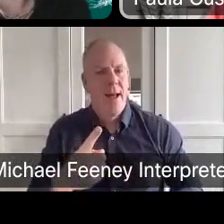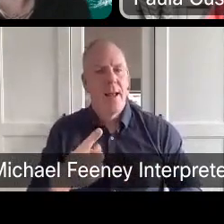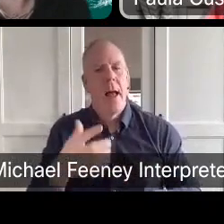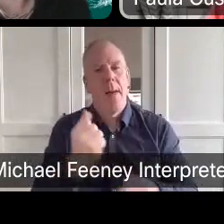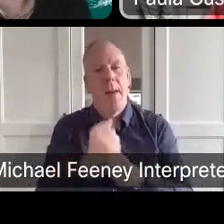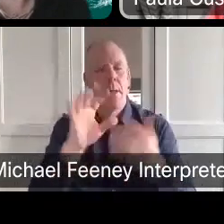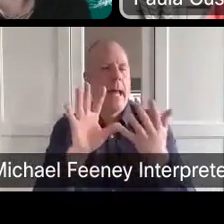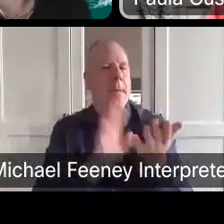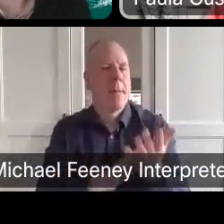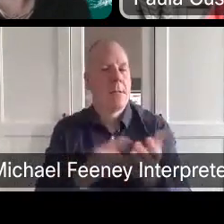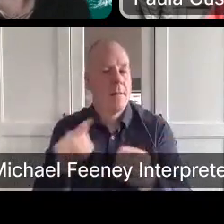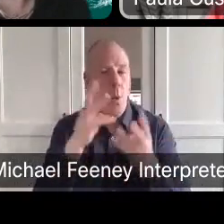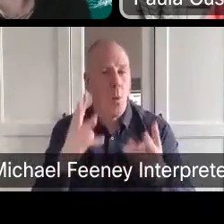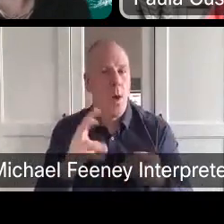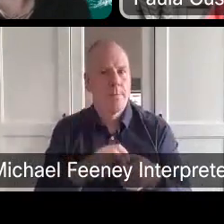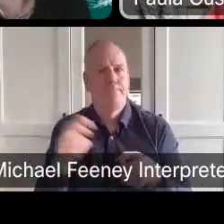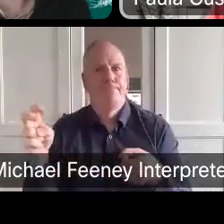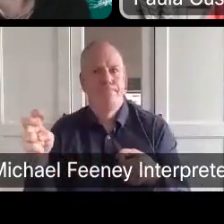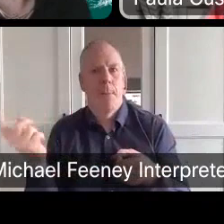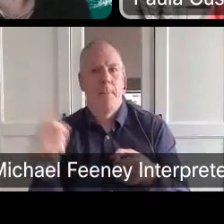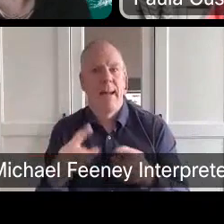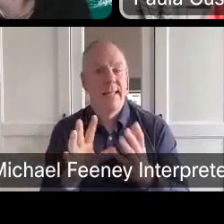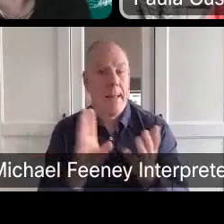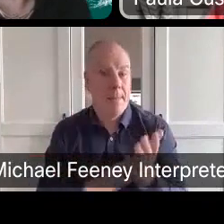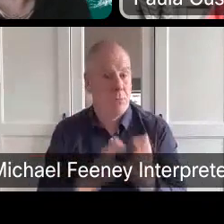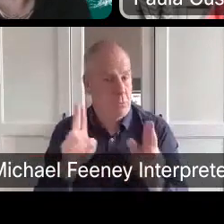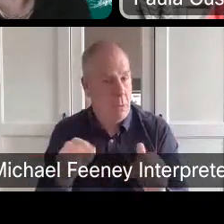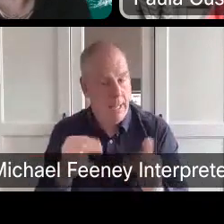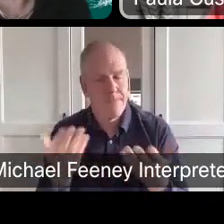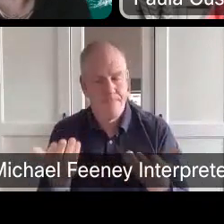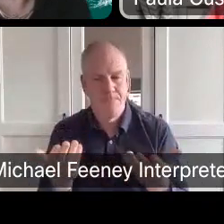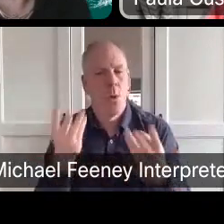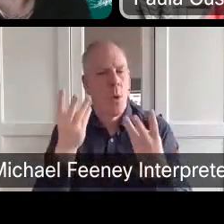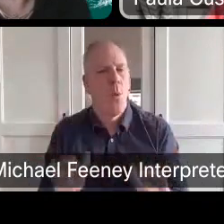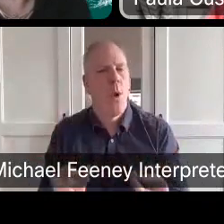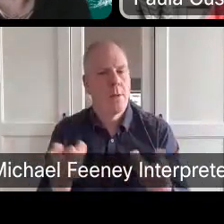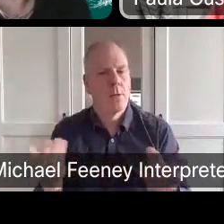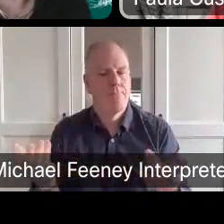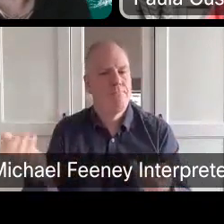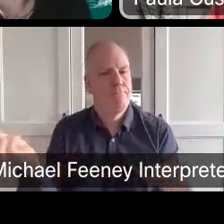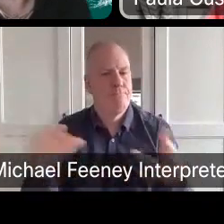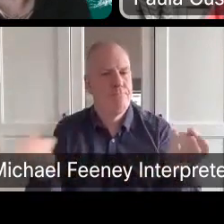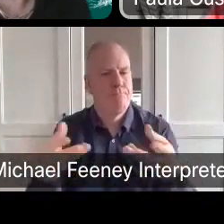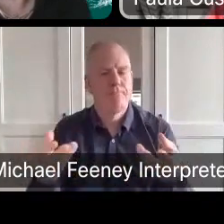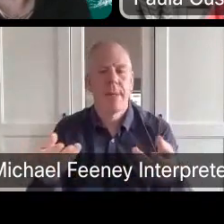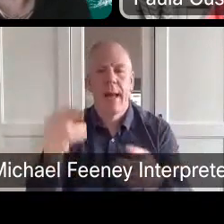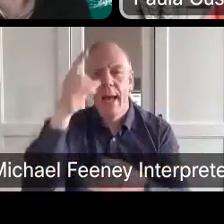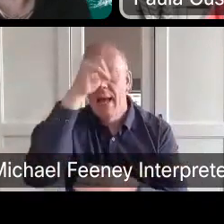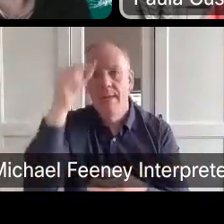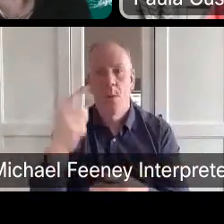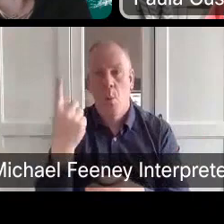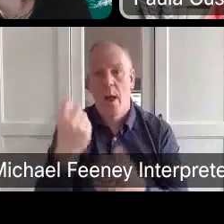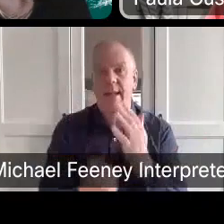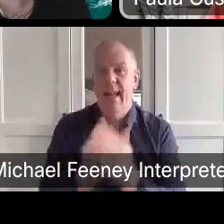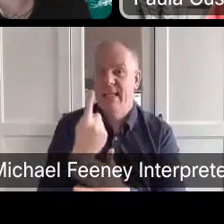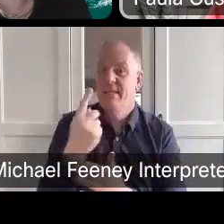so if anybody does want to step out, you can come back in about 10 minutes time. We just wanted to share maybe an example of one of the incidents that might come